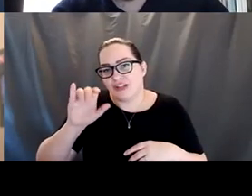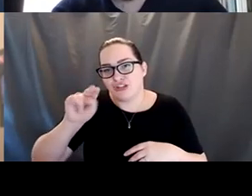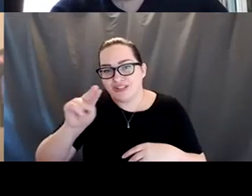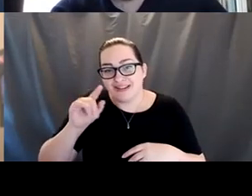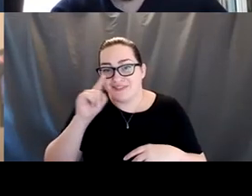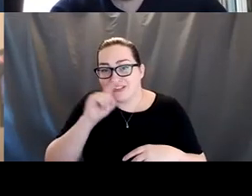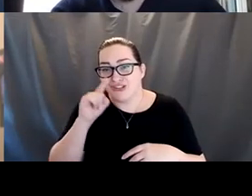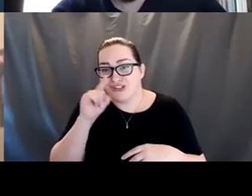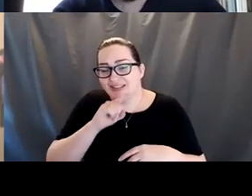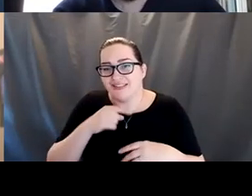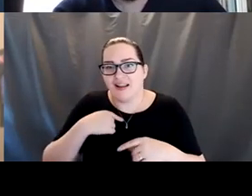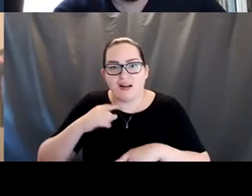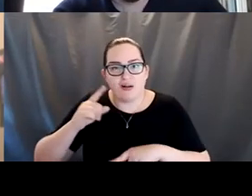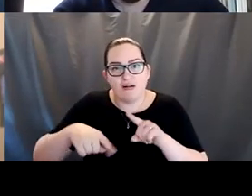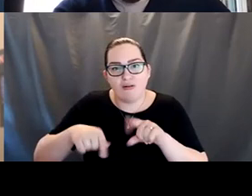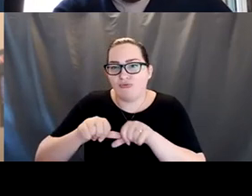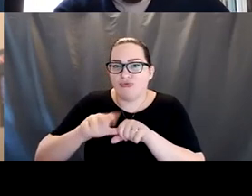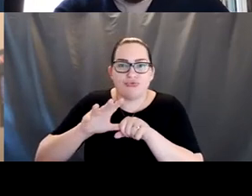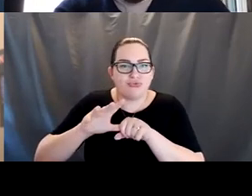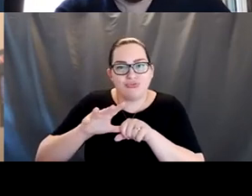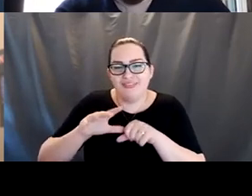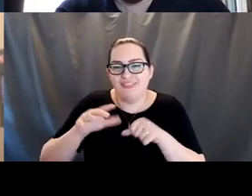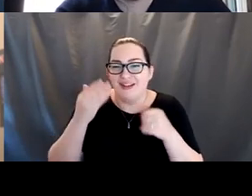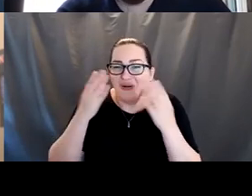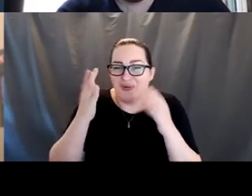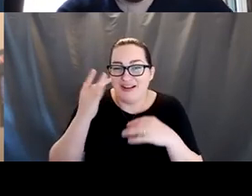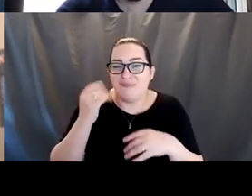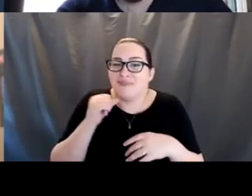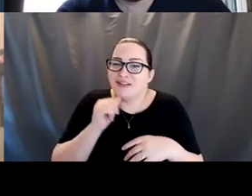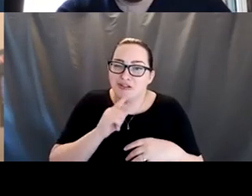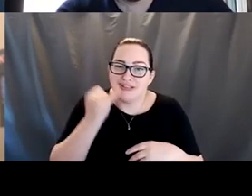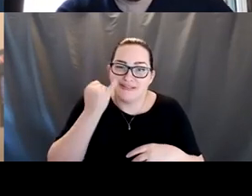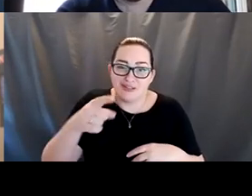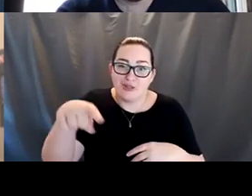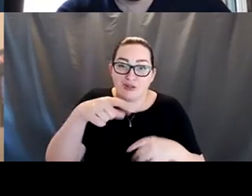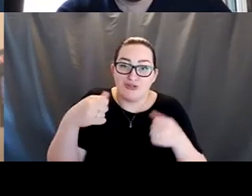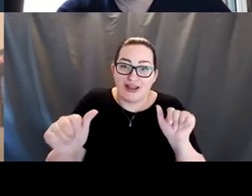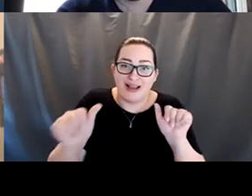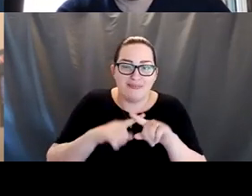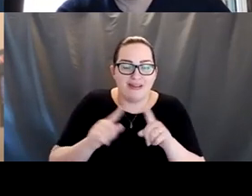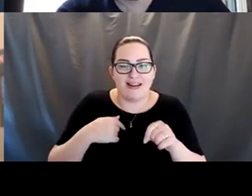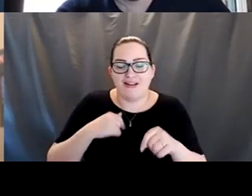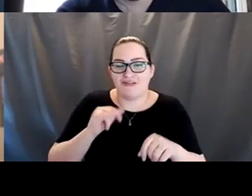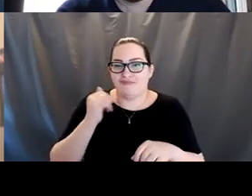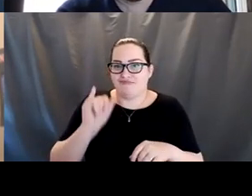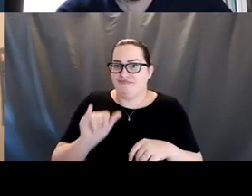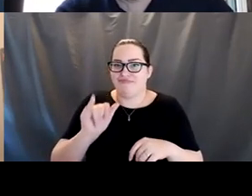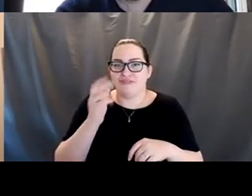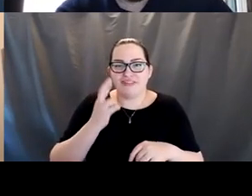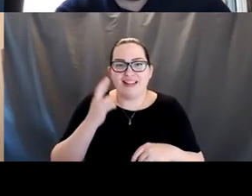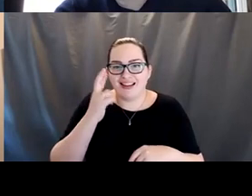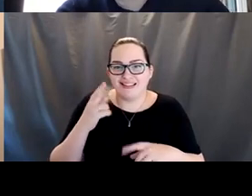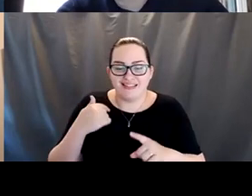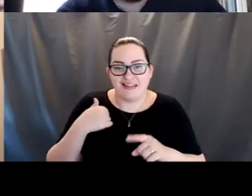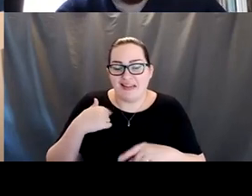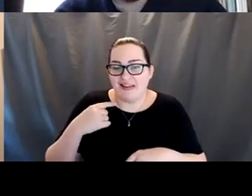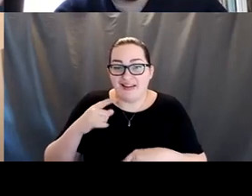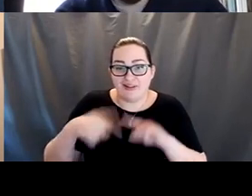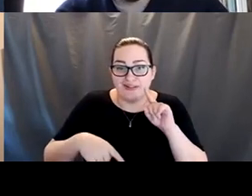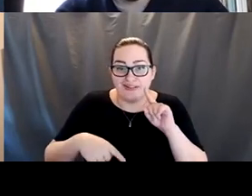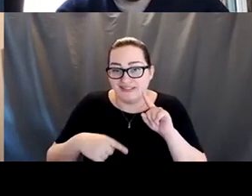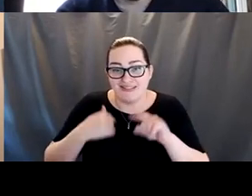sources that, 50 years from now, folks are going to turn back to say, what was really happening in Syria? And your work is going to be the